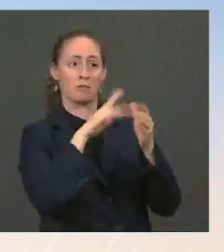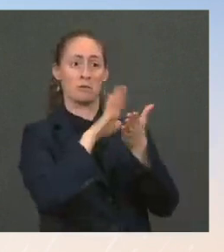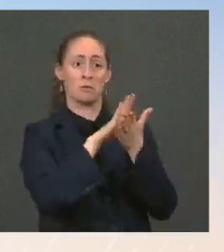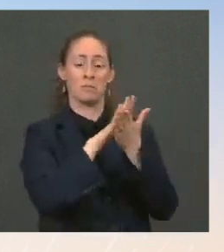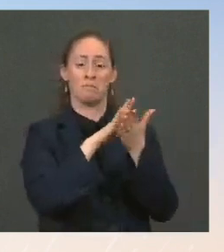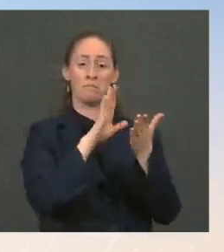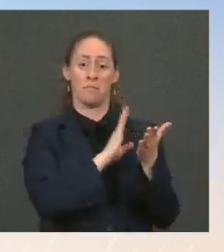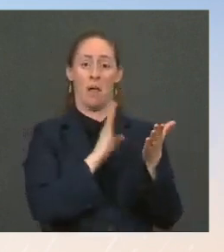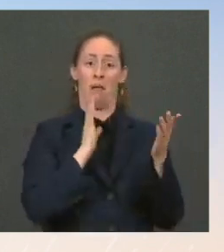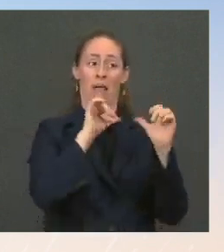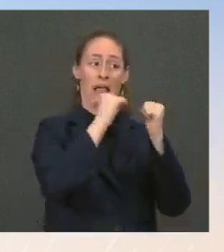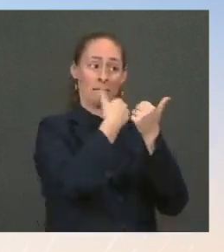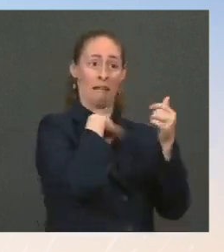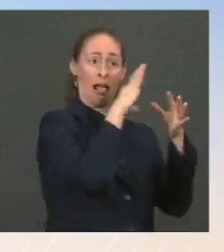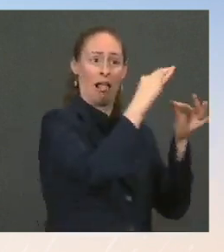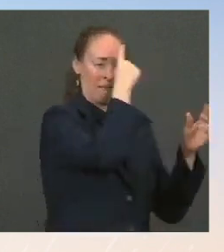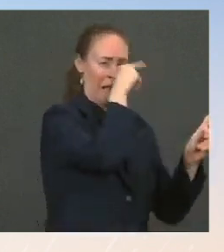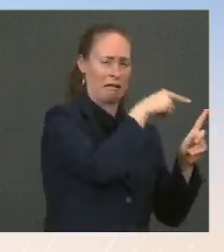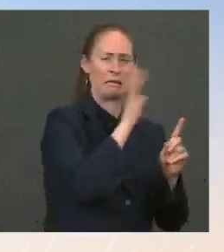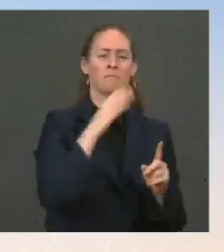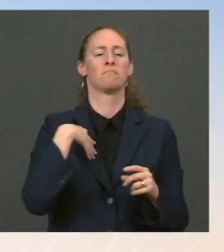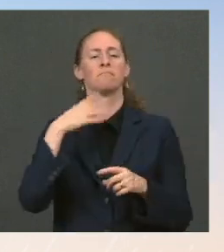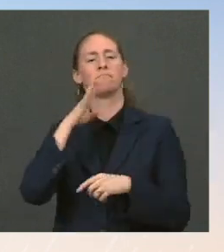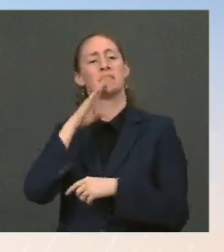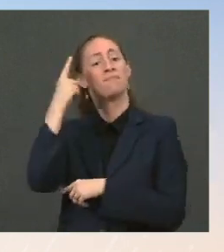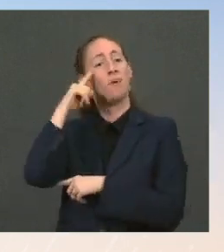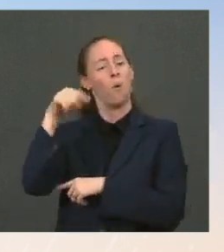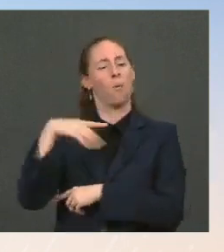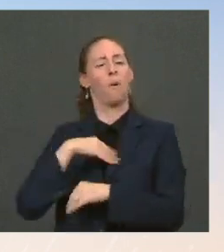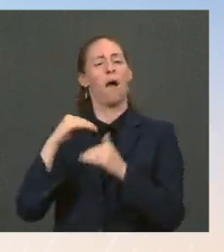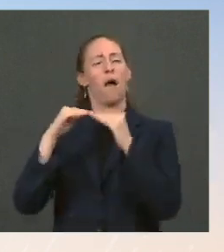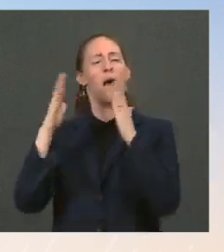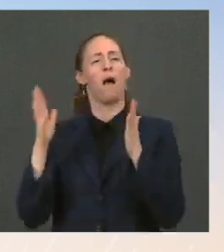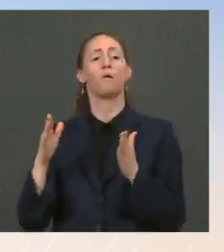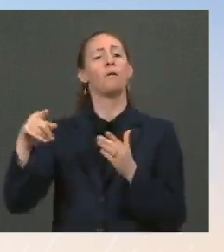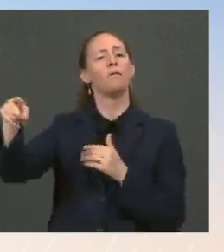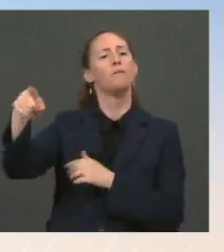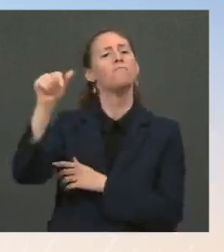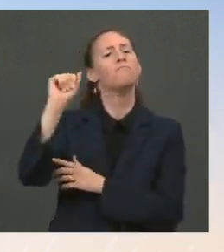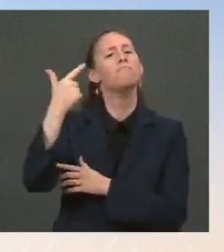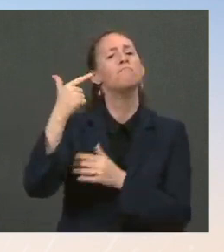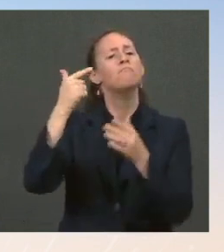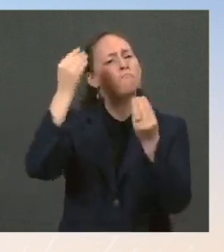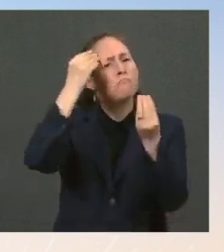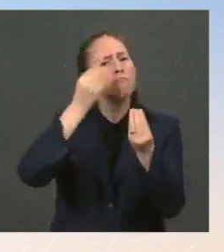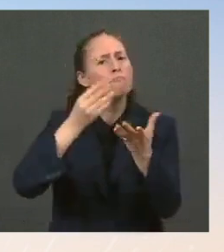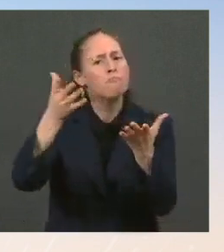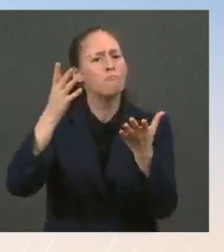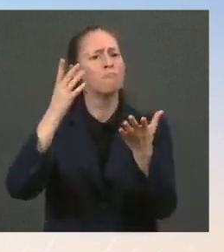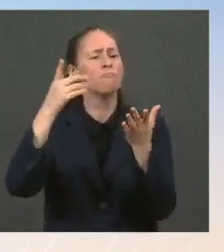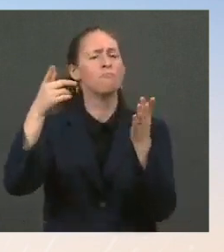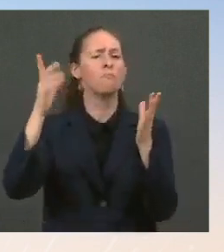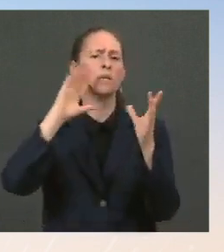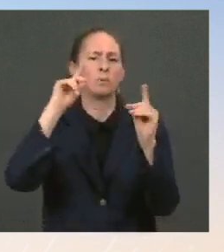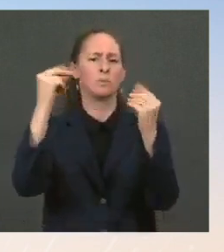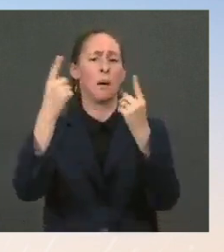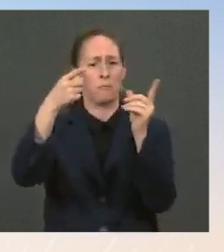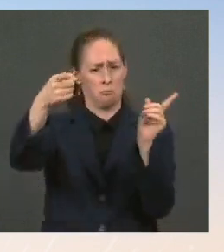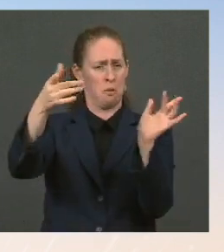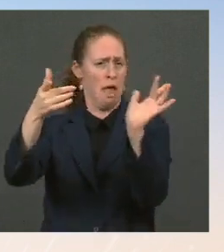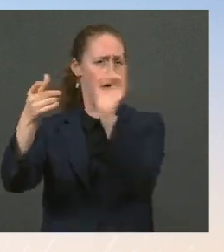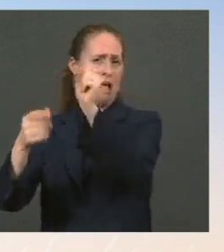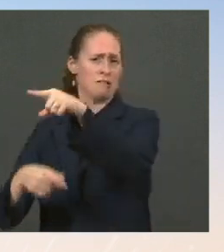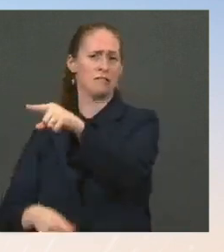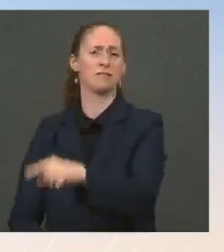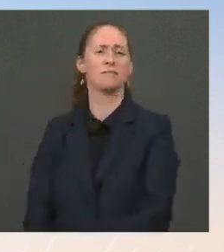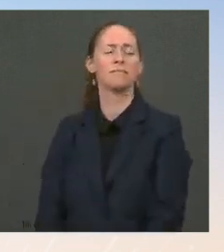Attorney General has put out a letter. They will take actions they take, and I would point to them for more information. And something that you said on